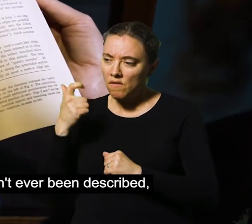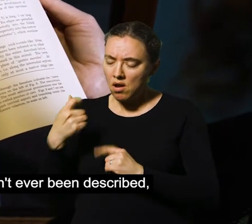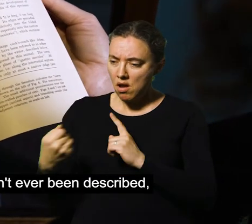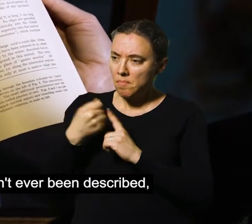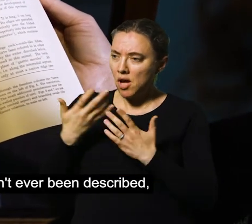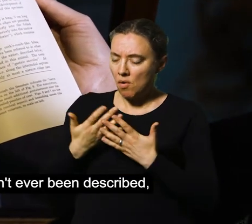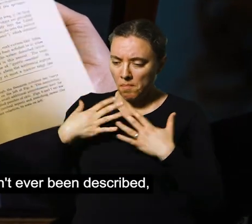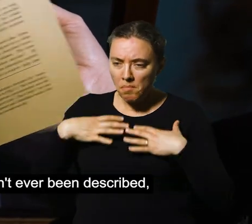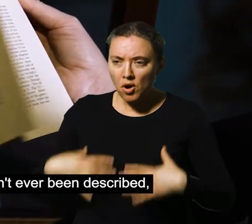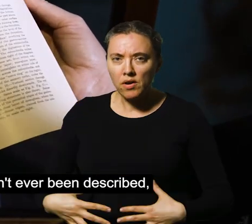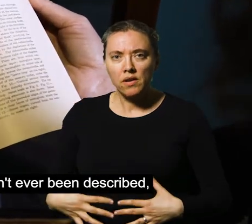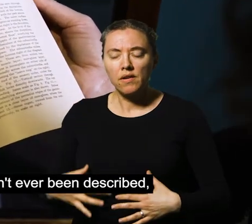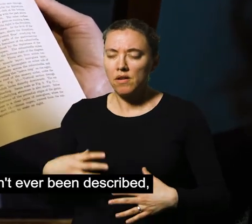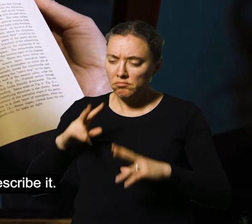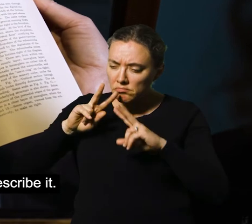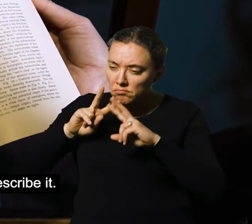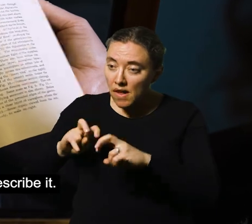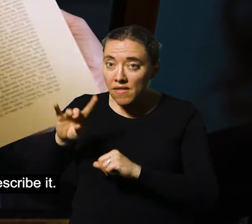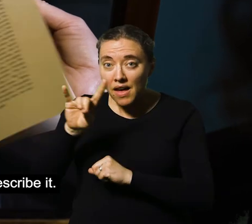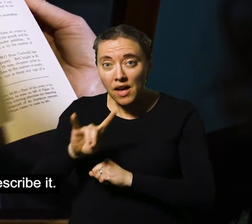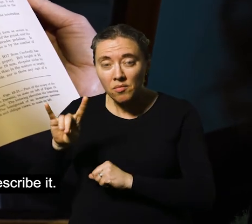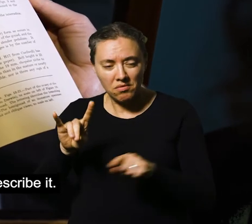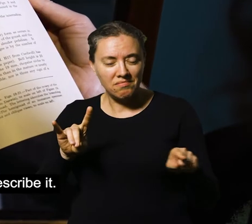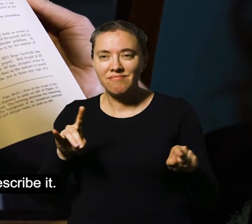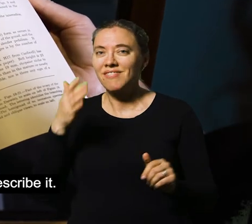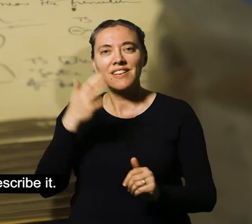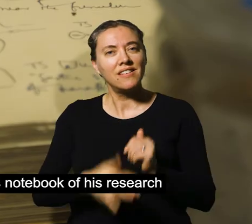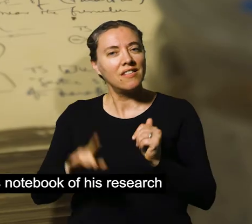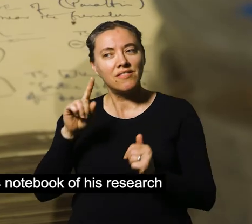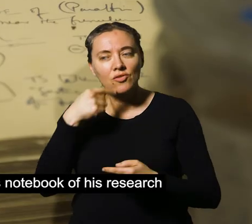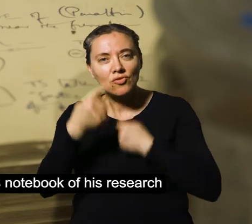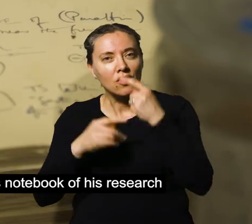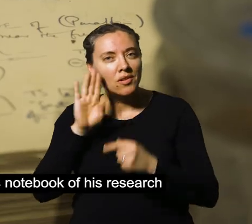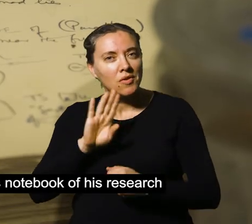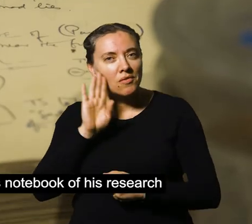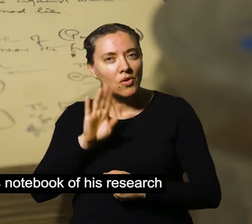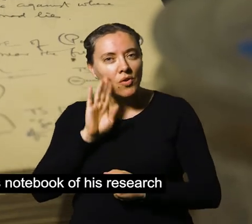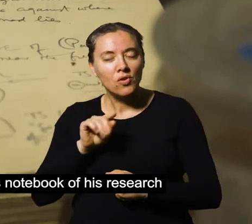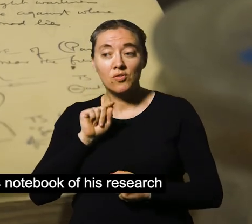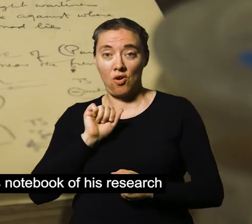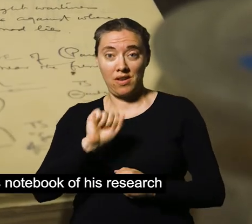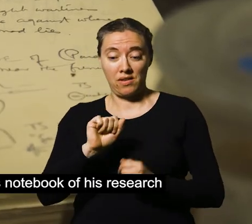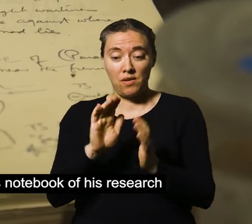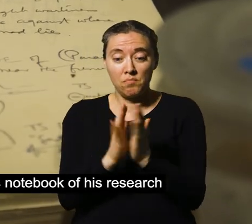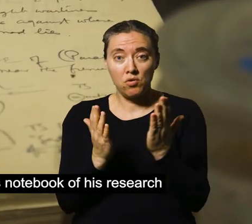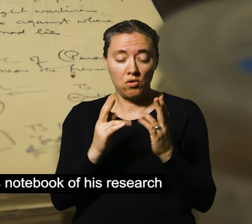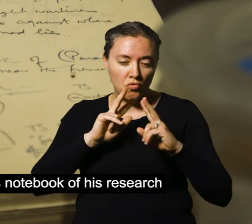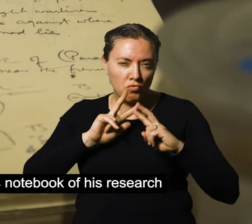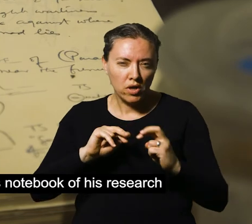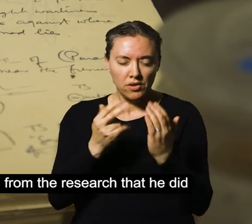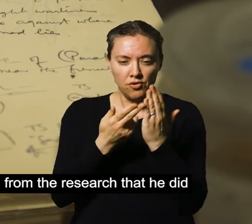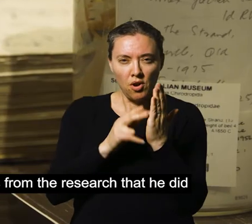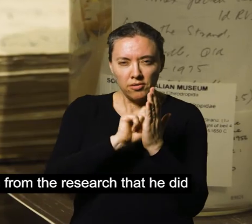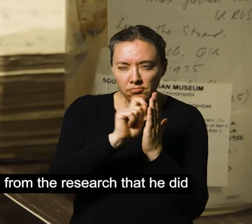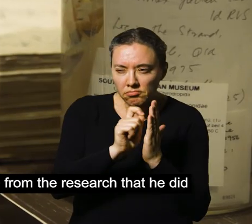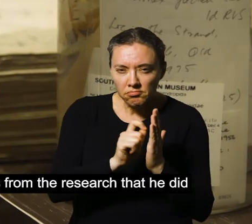so, he realised that it hadn't ever been described. So he decided just to describe it. And what we have on display here is his notebook of his